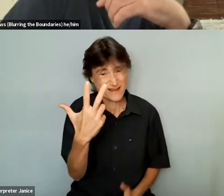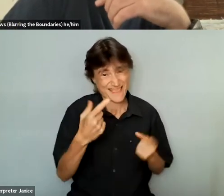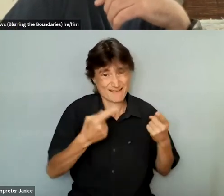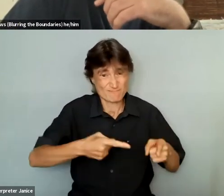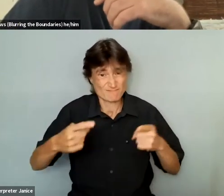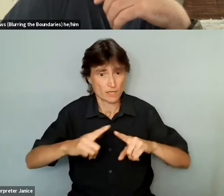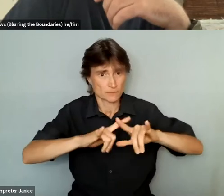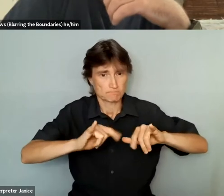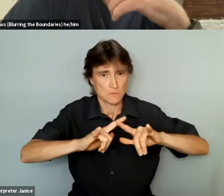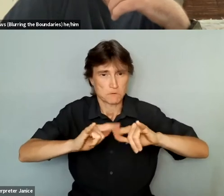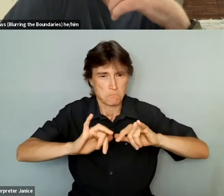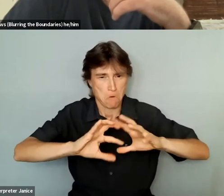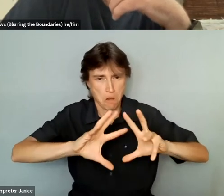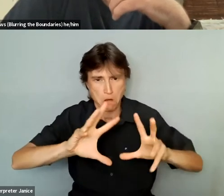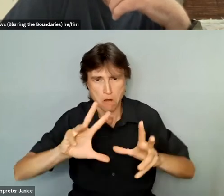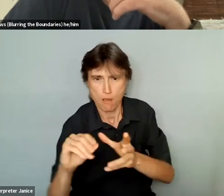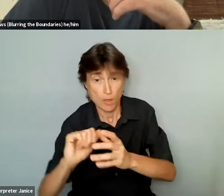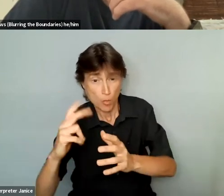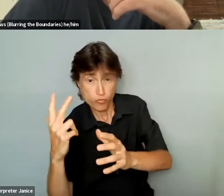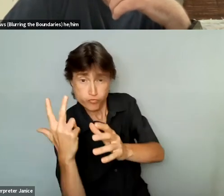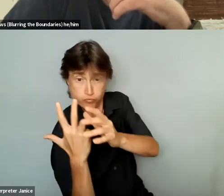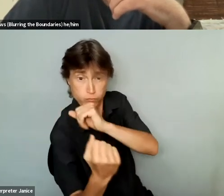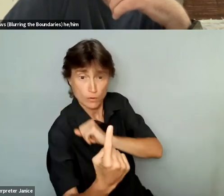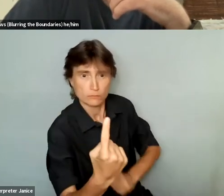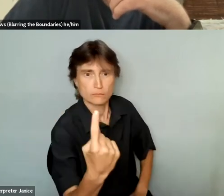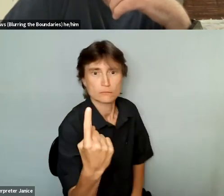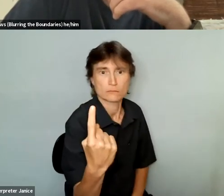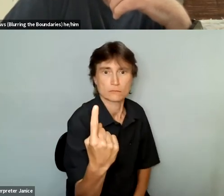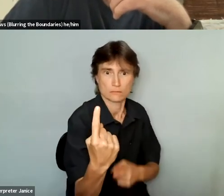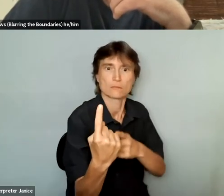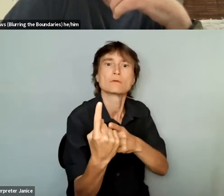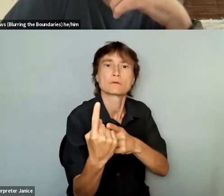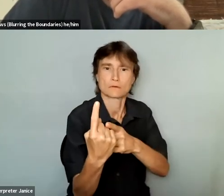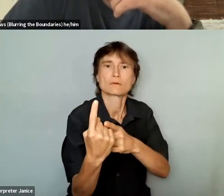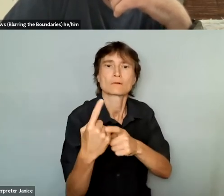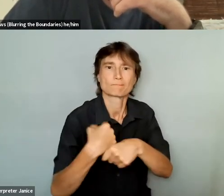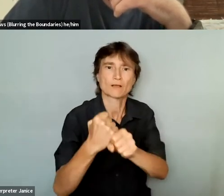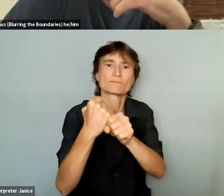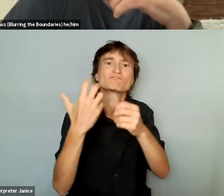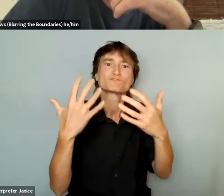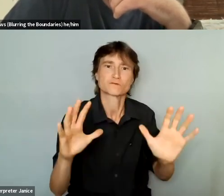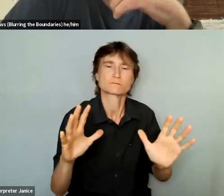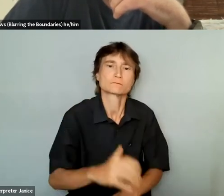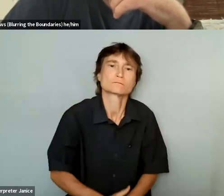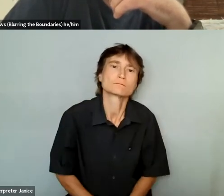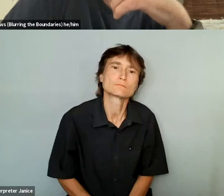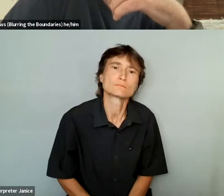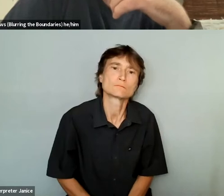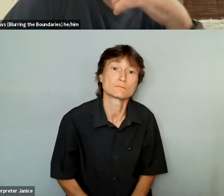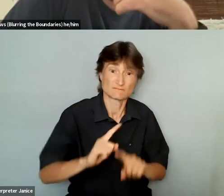time, where we're able to create something that I hadn't